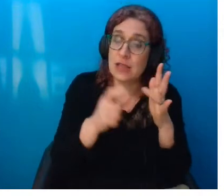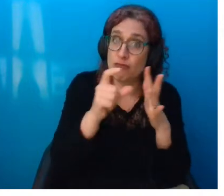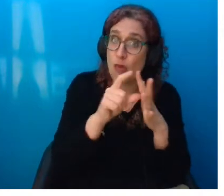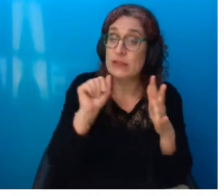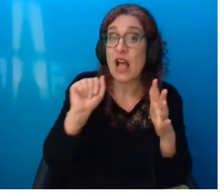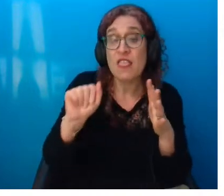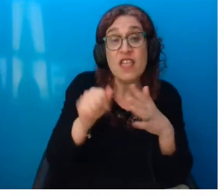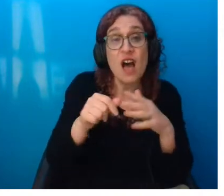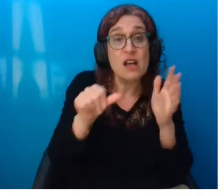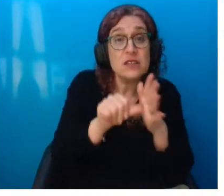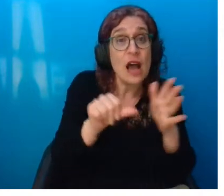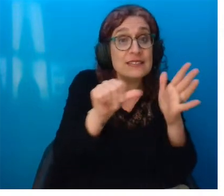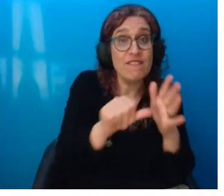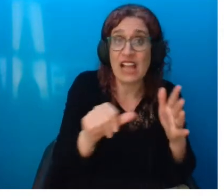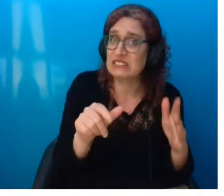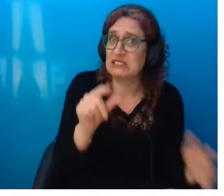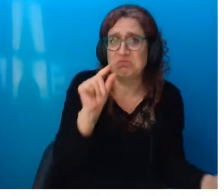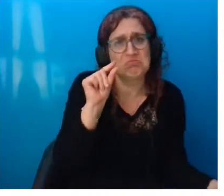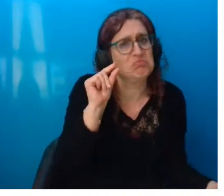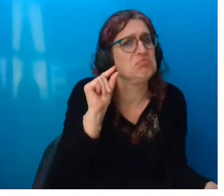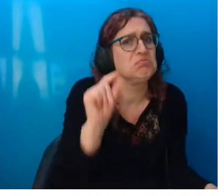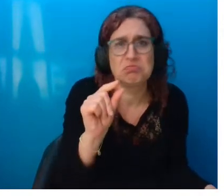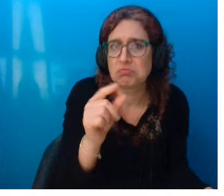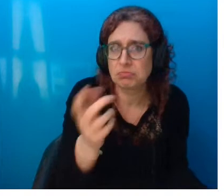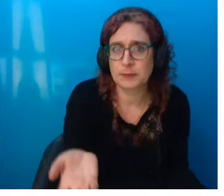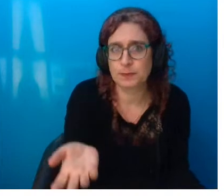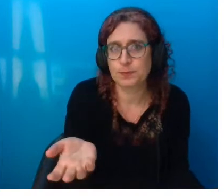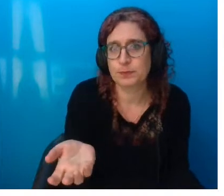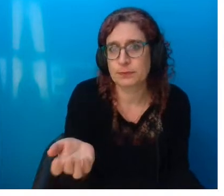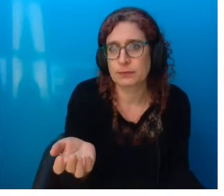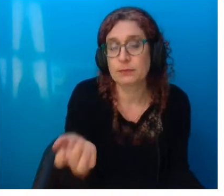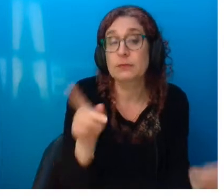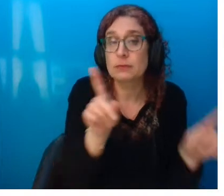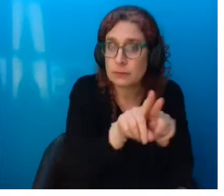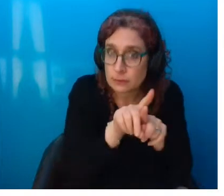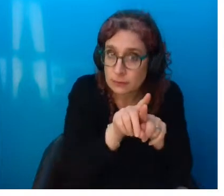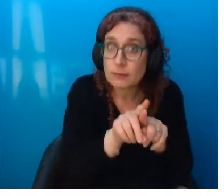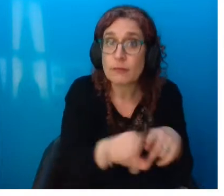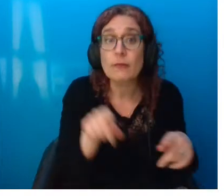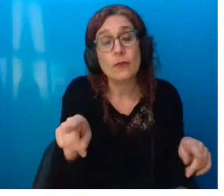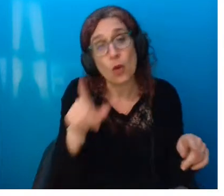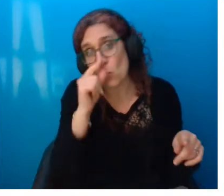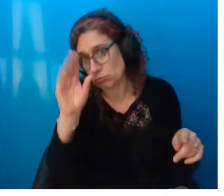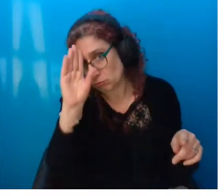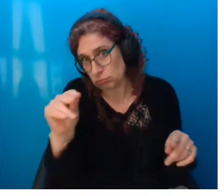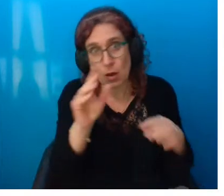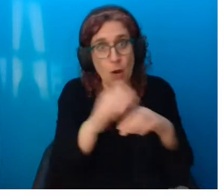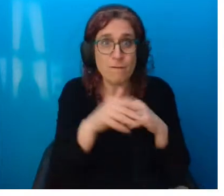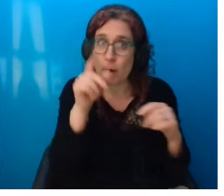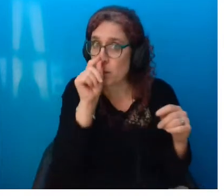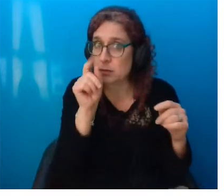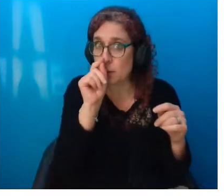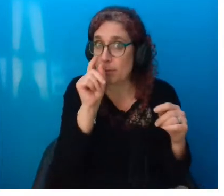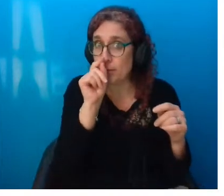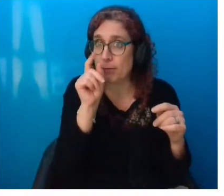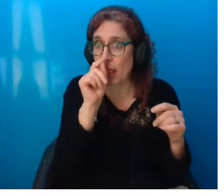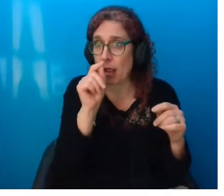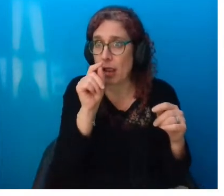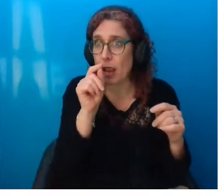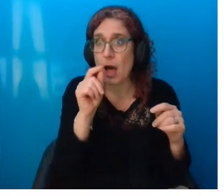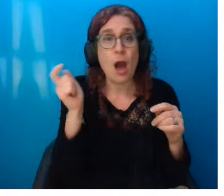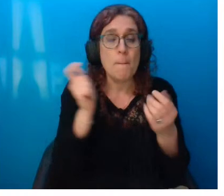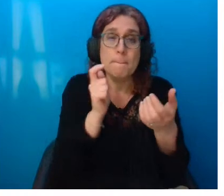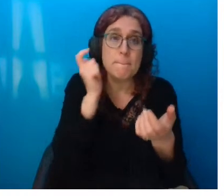are minimal. And also alert them to the possibility of mobile